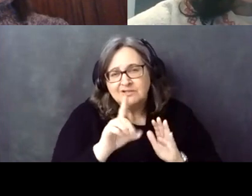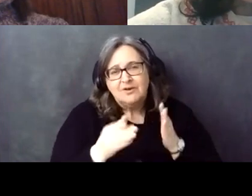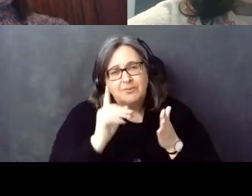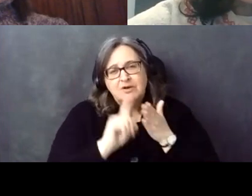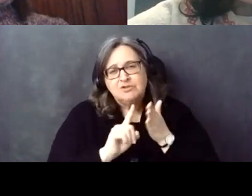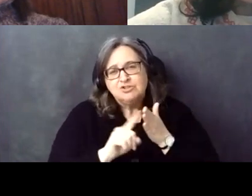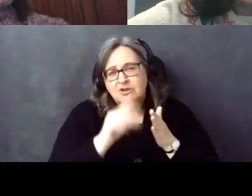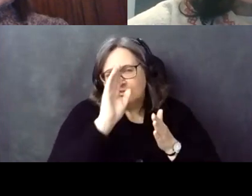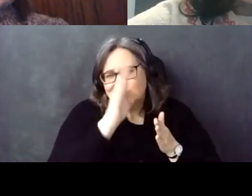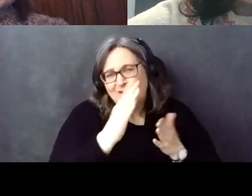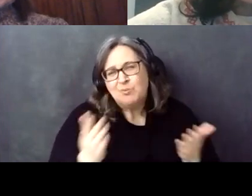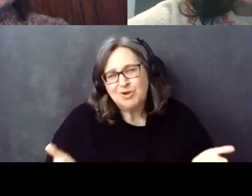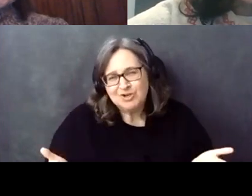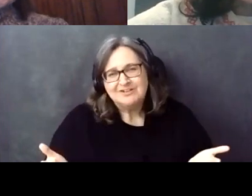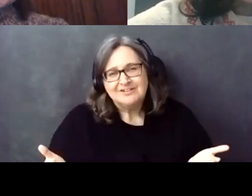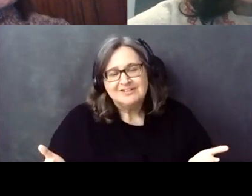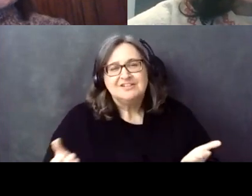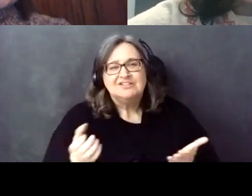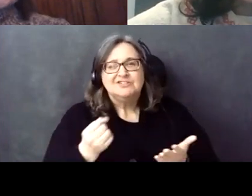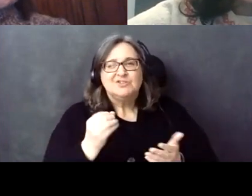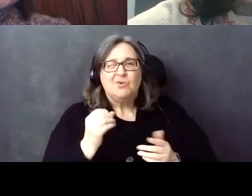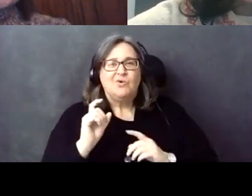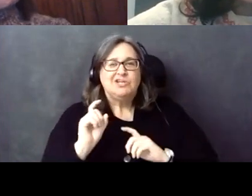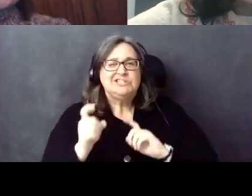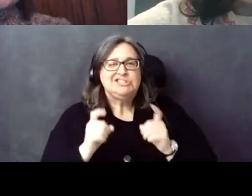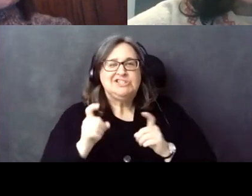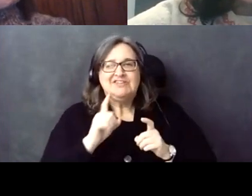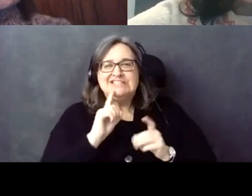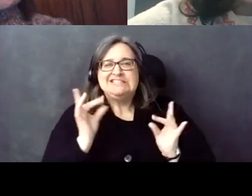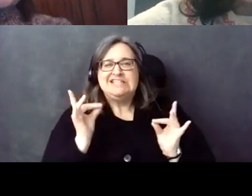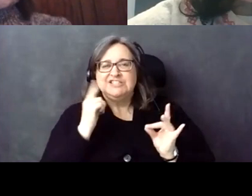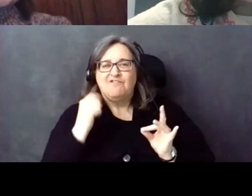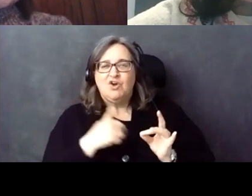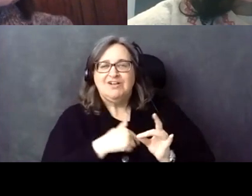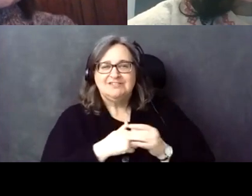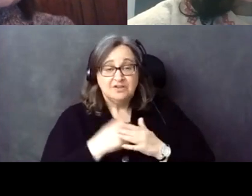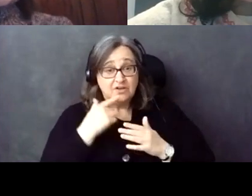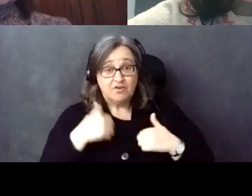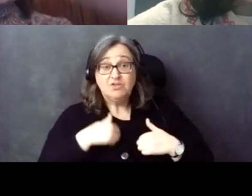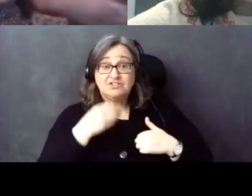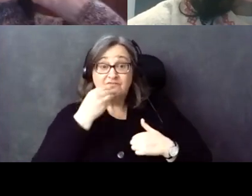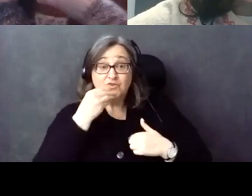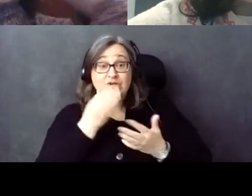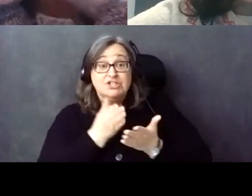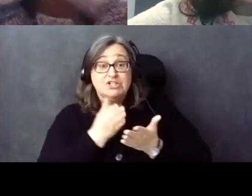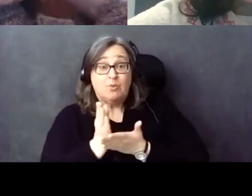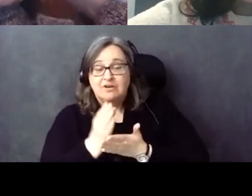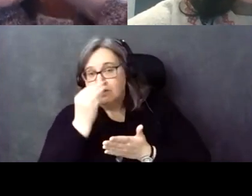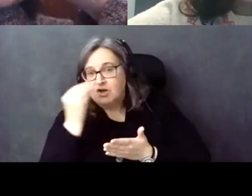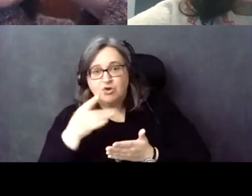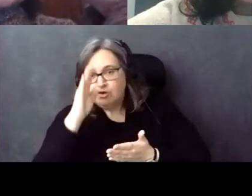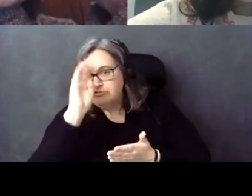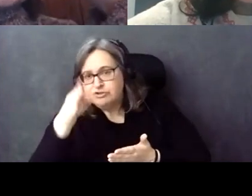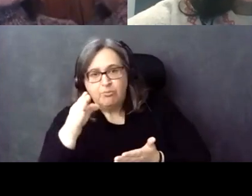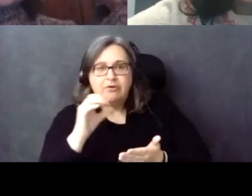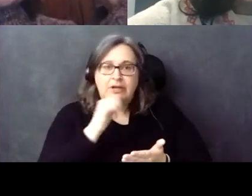you're sober. I mean, a lot of that's where I think charity gets a little dicey for us, is like, to us, food is a right. I don't care if you're sober,